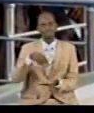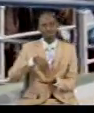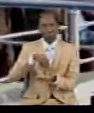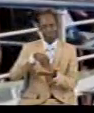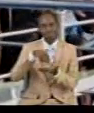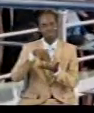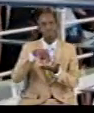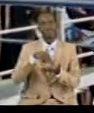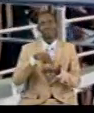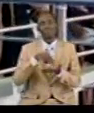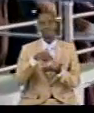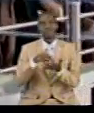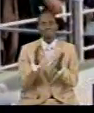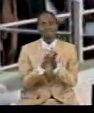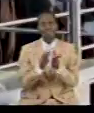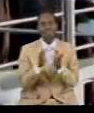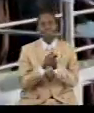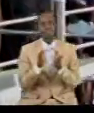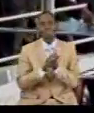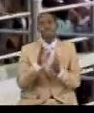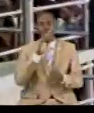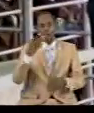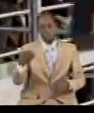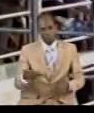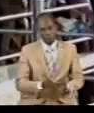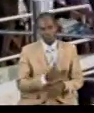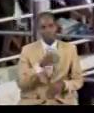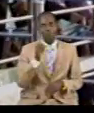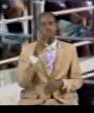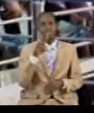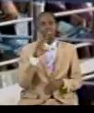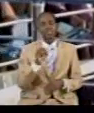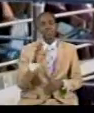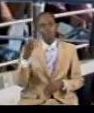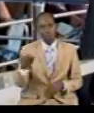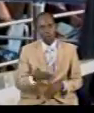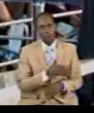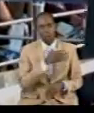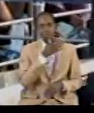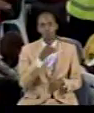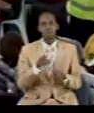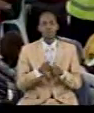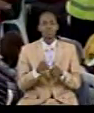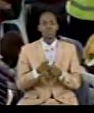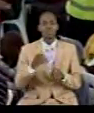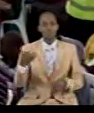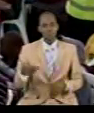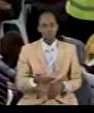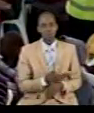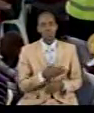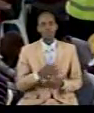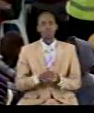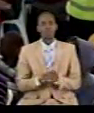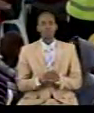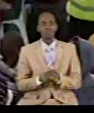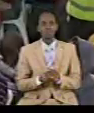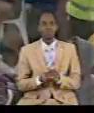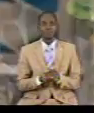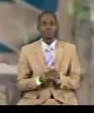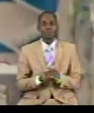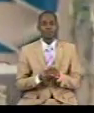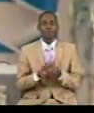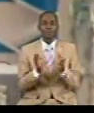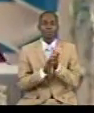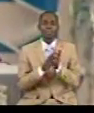let's greet us. You are welcome, sirs. You are welcome, ma'ams. Thank you very much for being here with us. Praise the